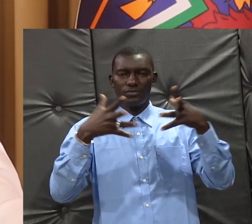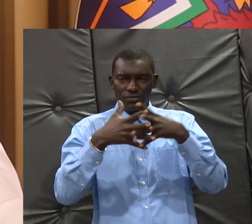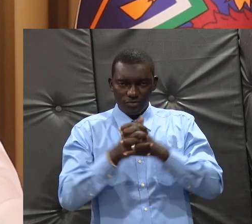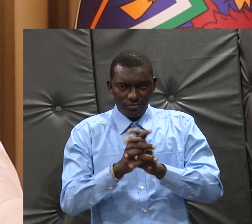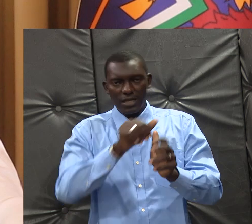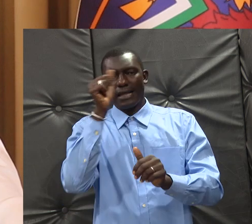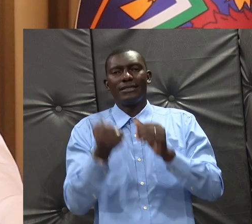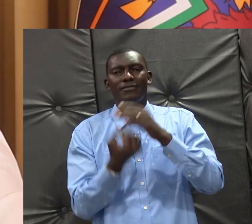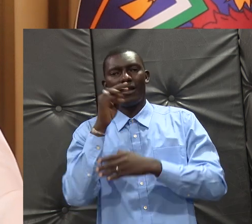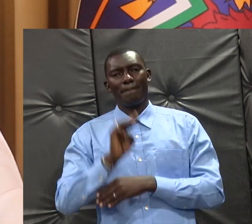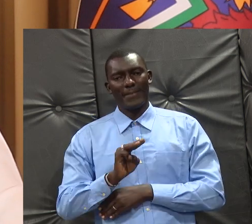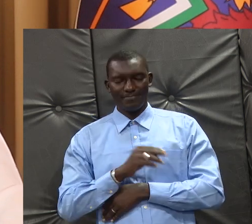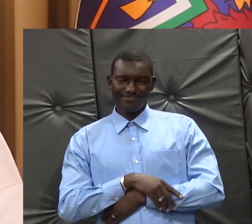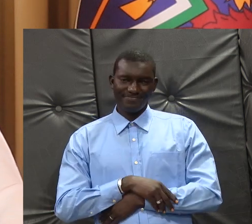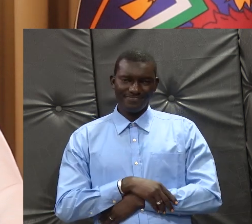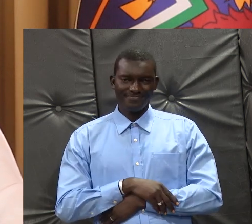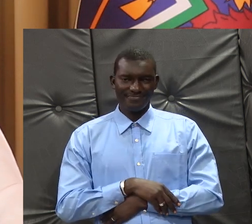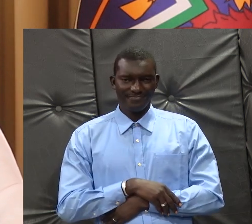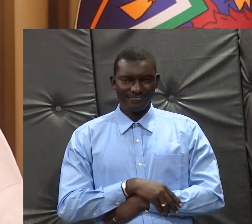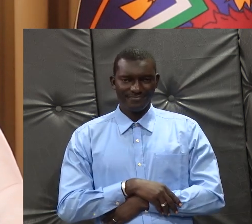and development.